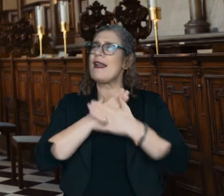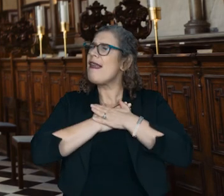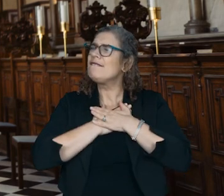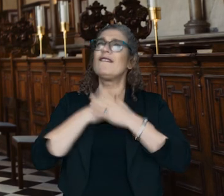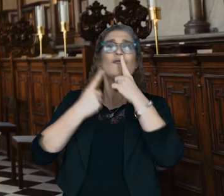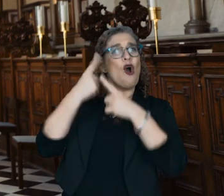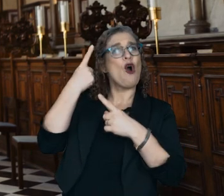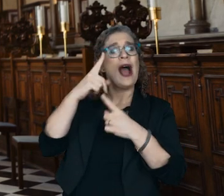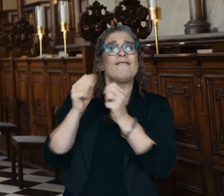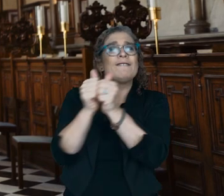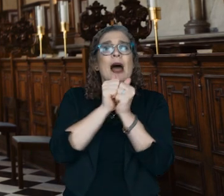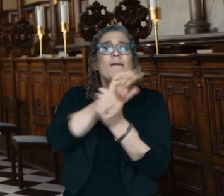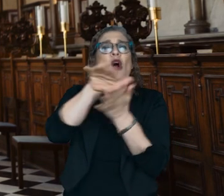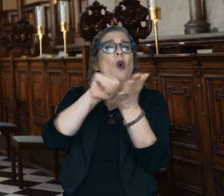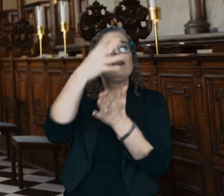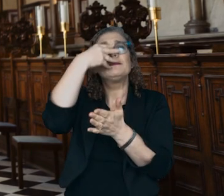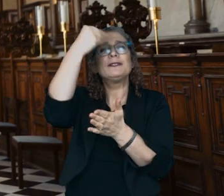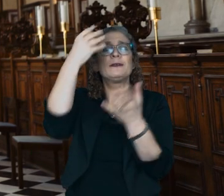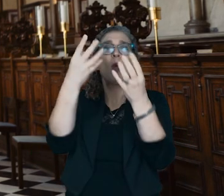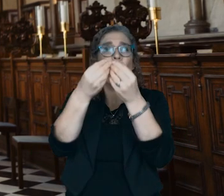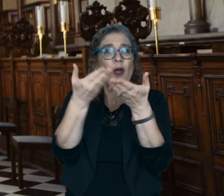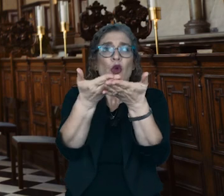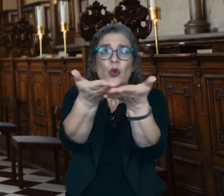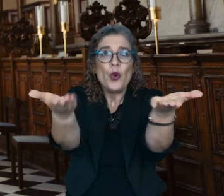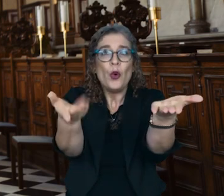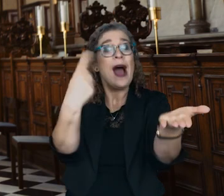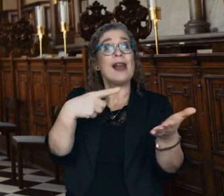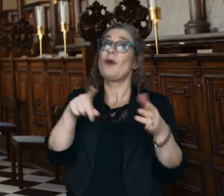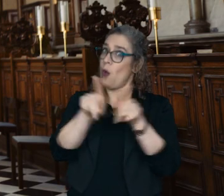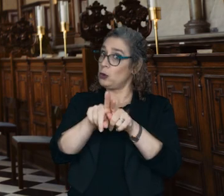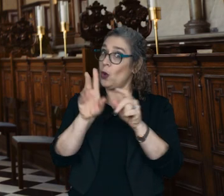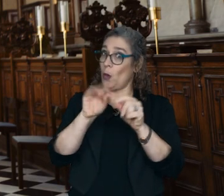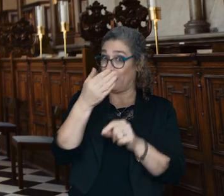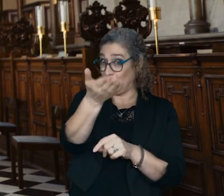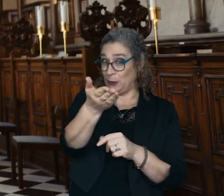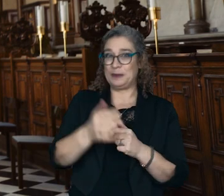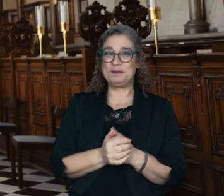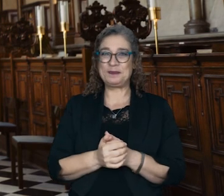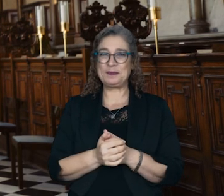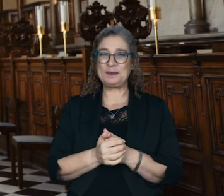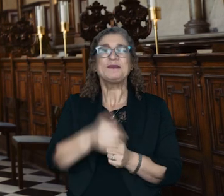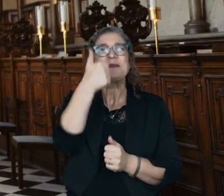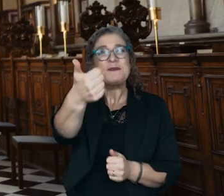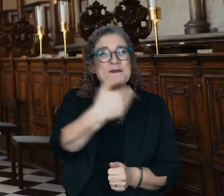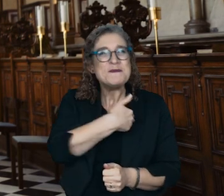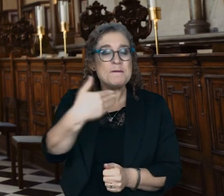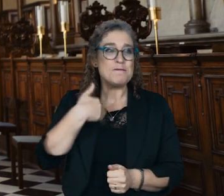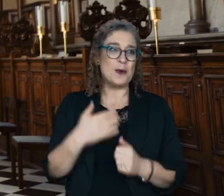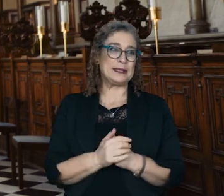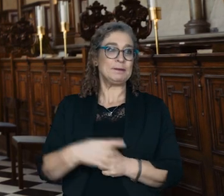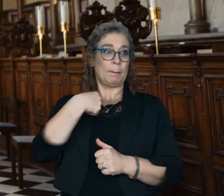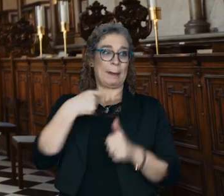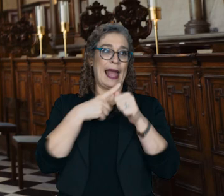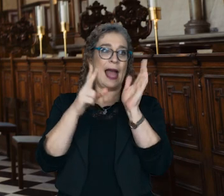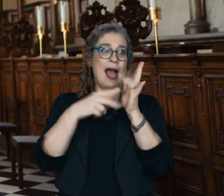of the Holy Spirit be with you and also with you. Good morning. I